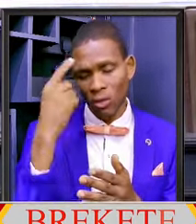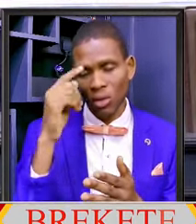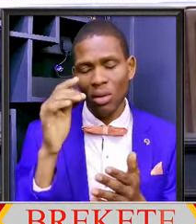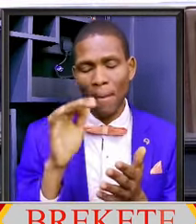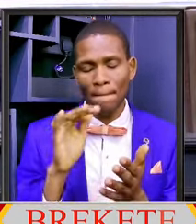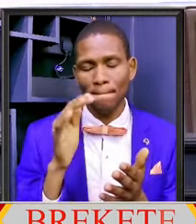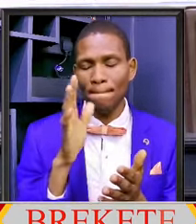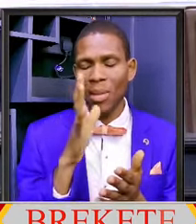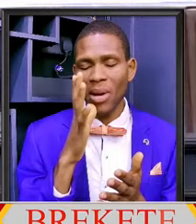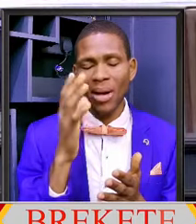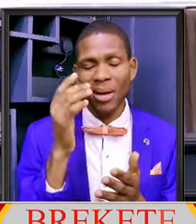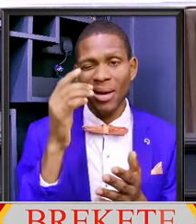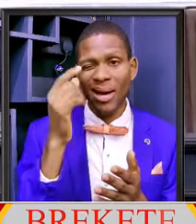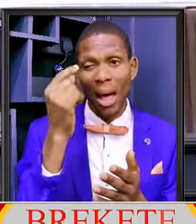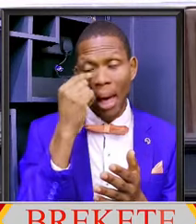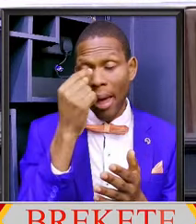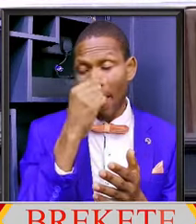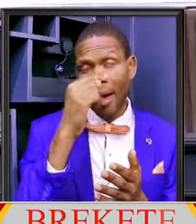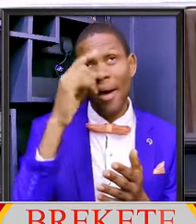which she say,